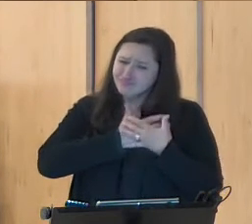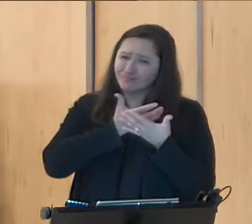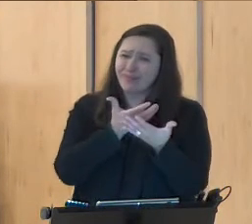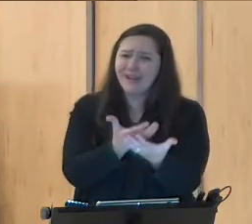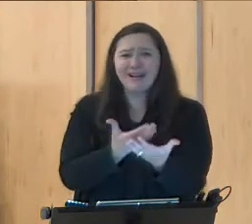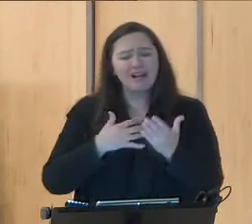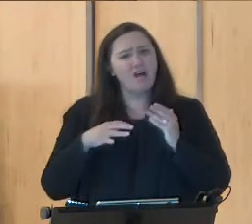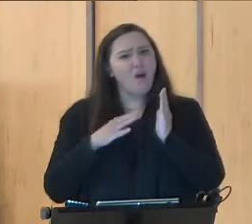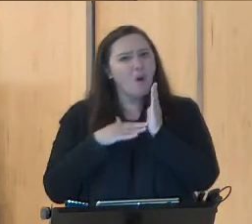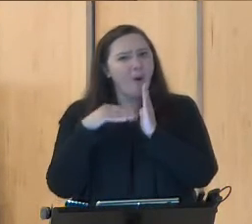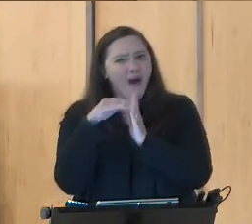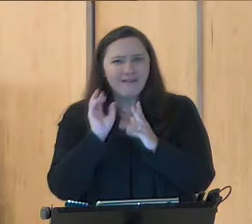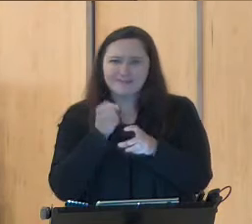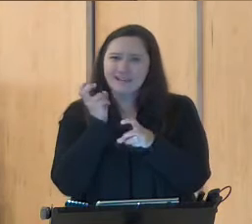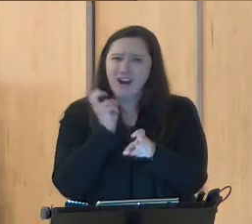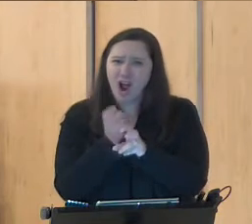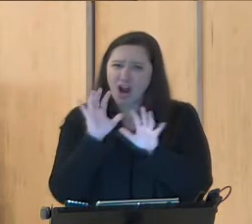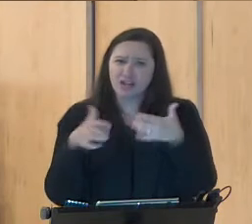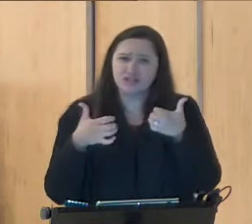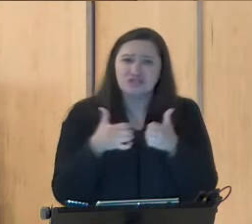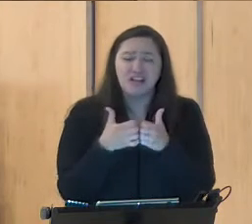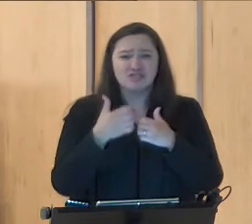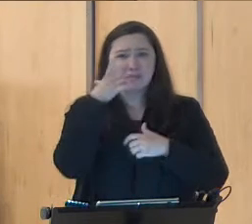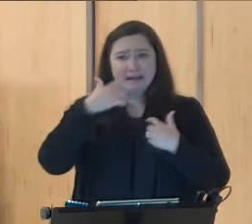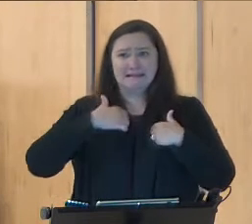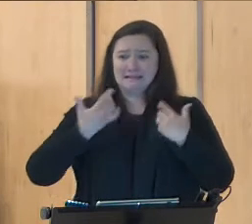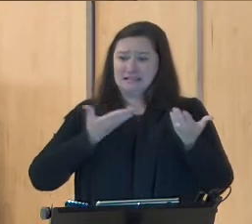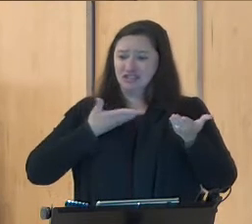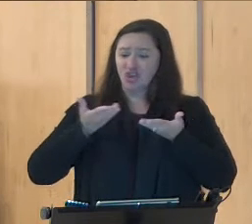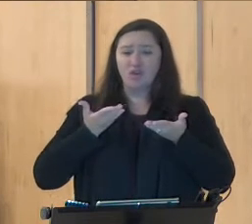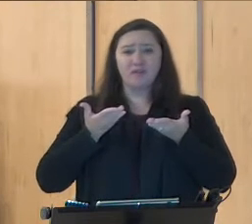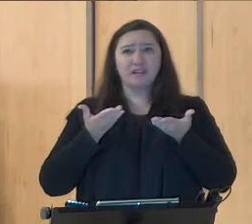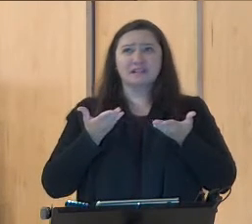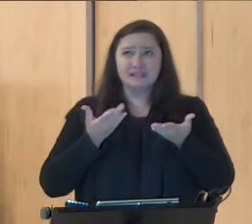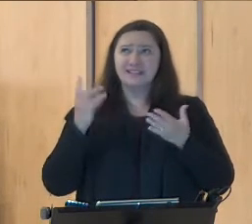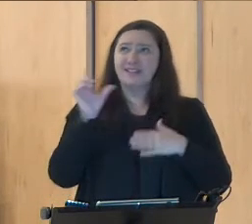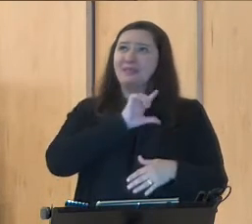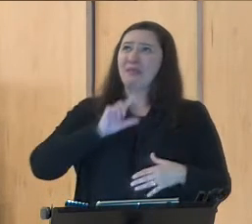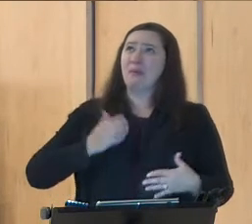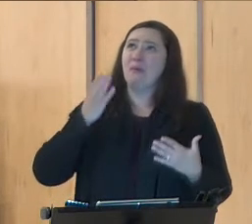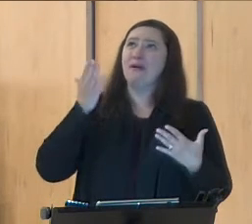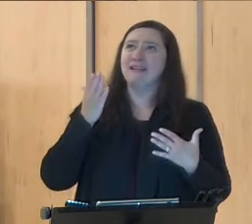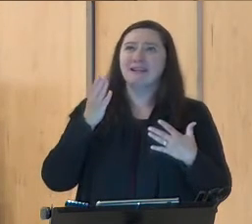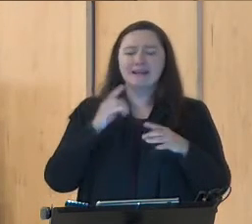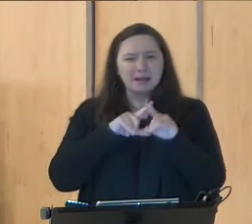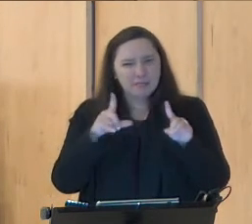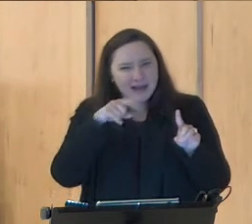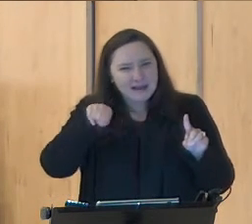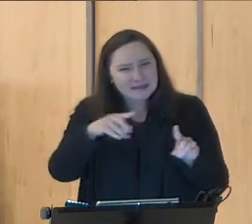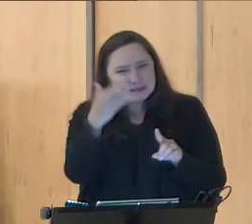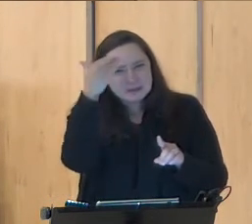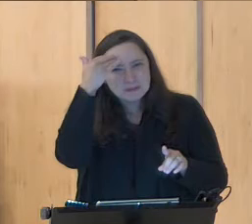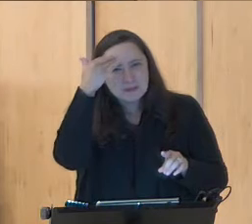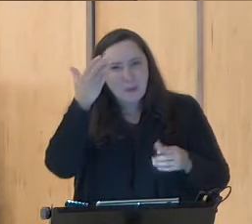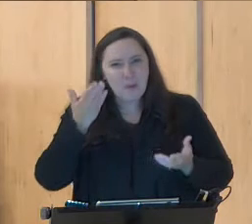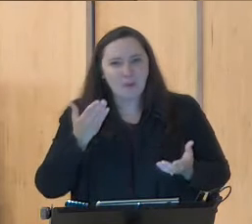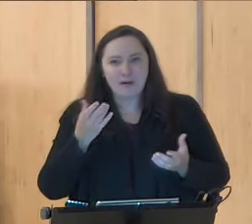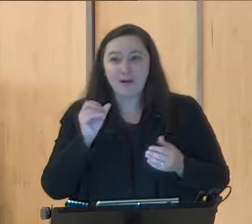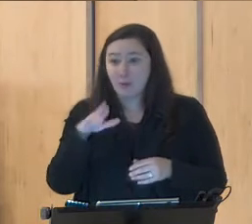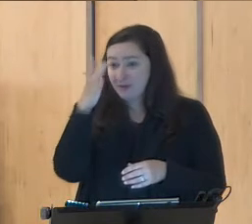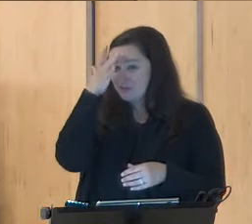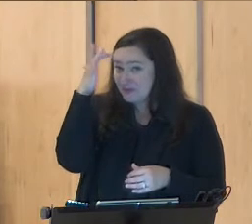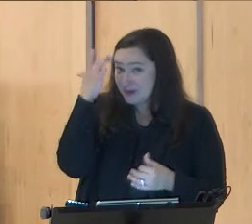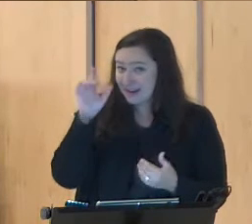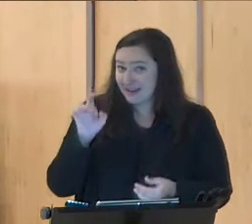difficult words to talk about and to teach because I serve in the public ministry of the Lord. But did you know, or did you